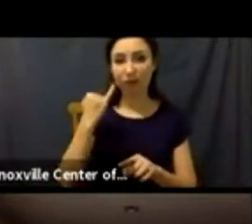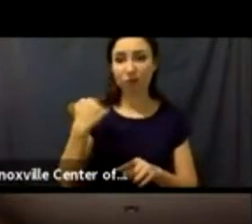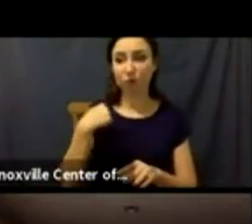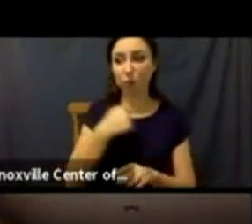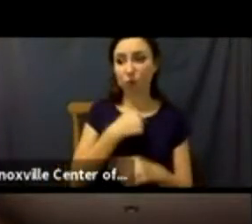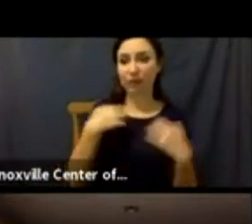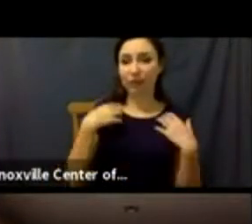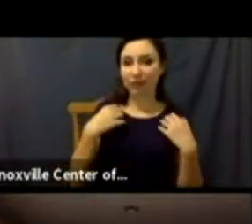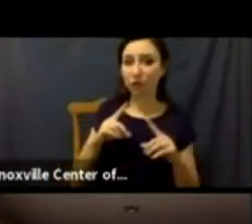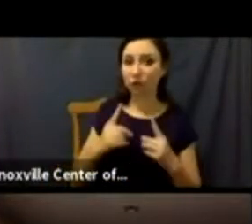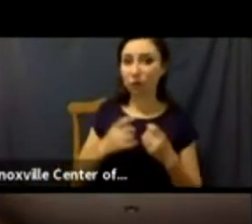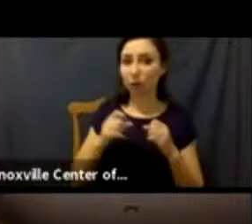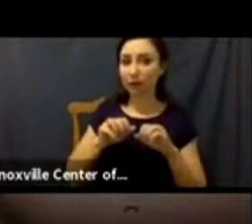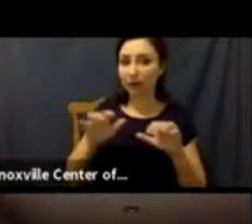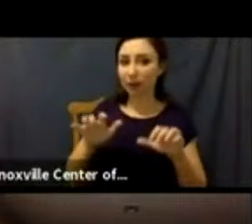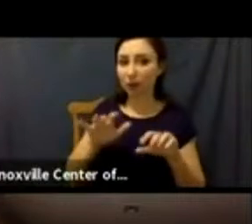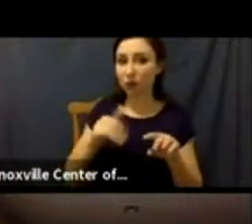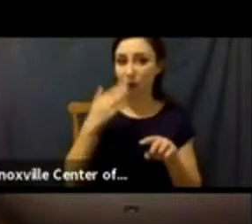we don't know what